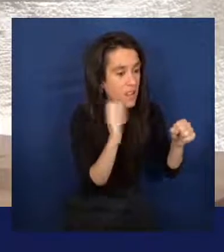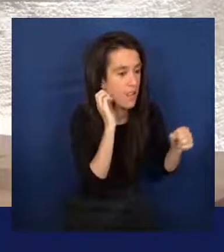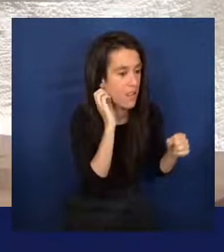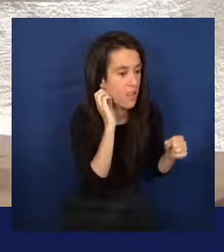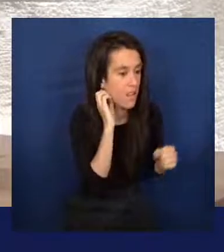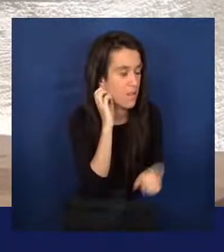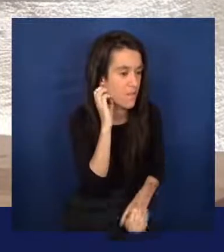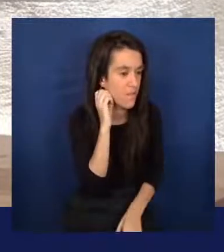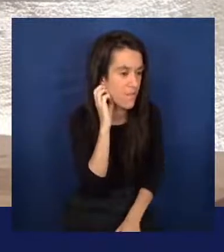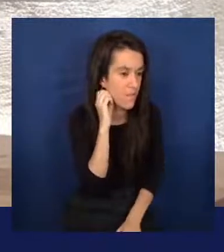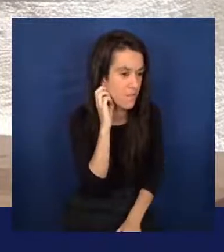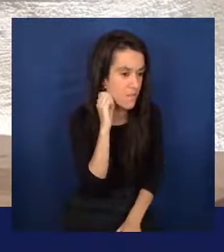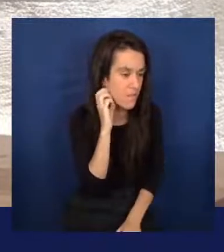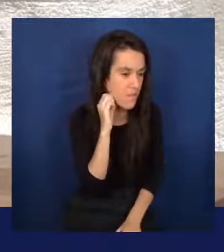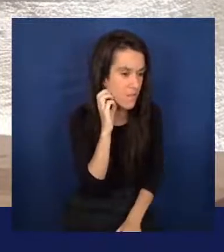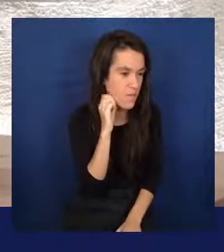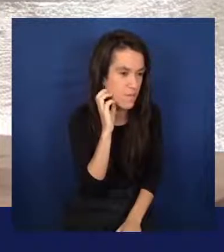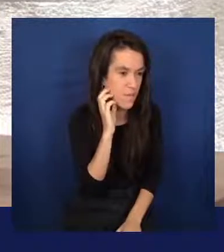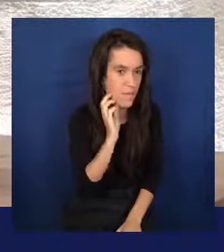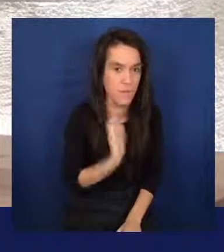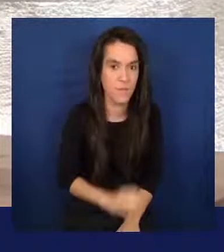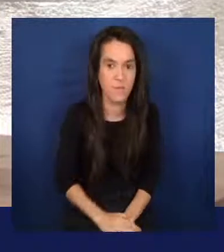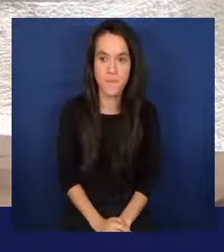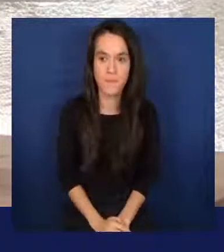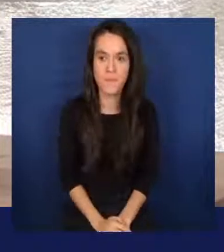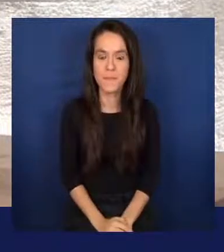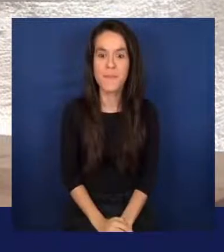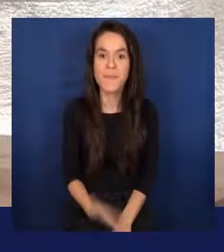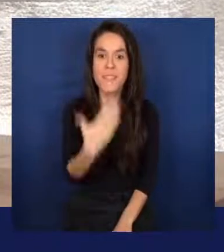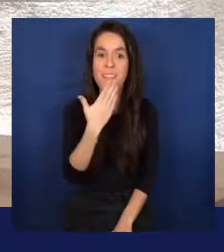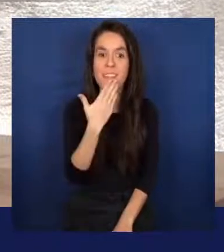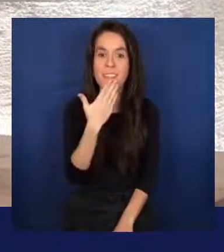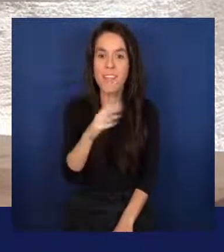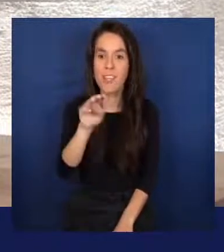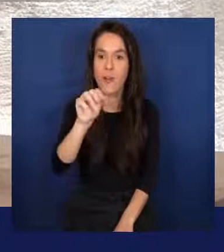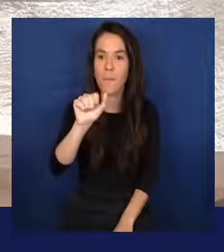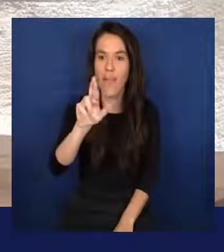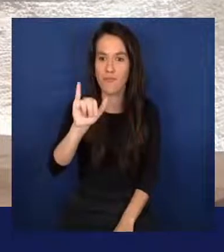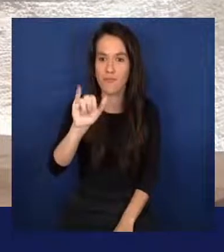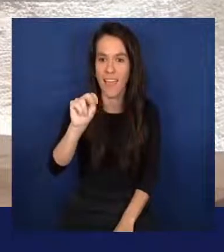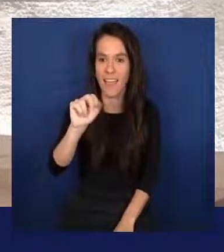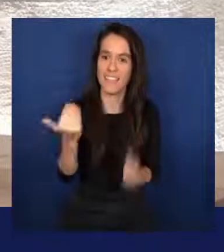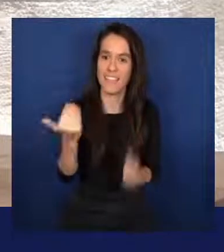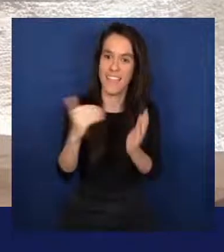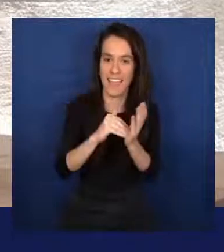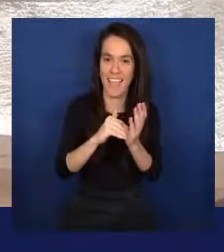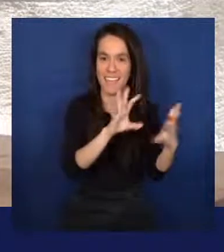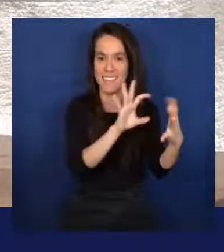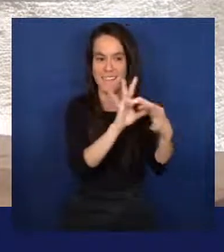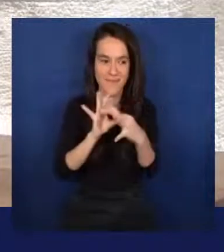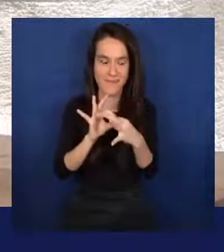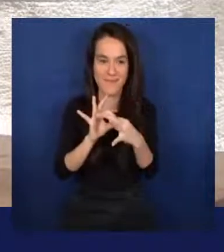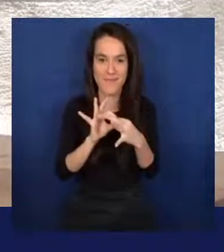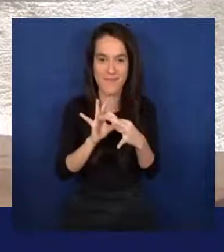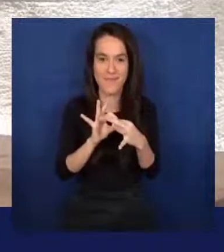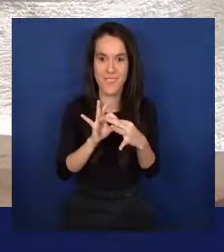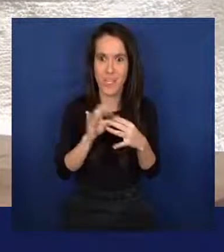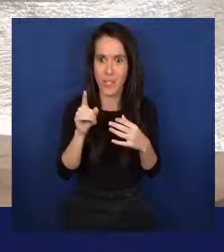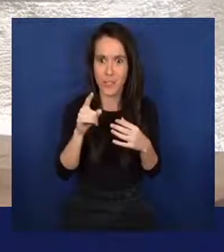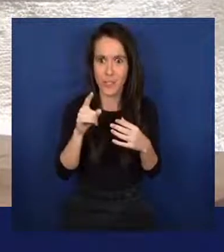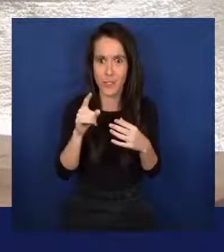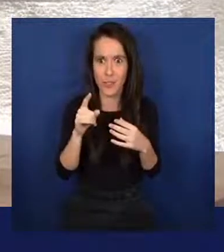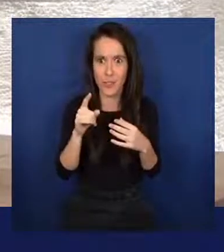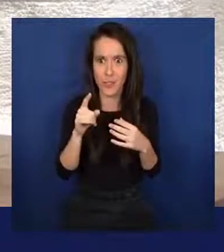that, thank you, Marion, for joining us again. And Hello again. yeah, you never left, did you?